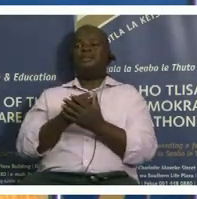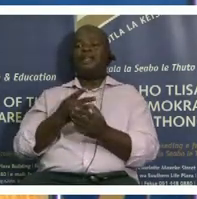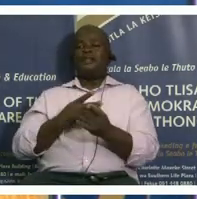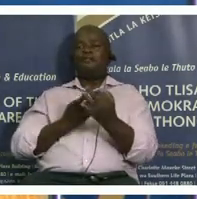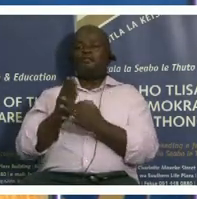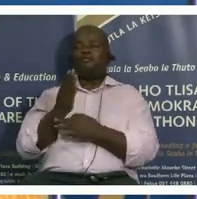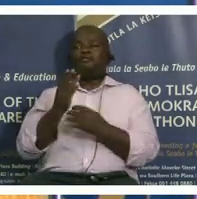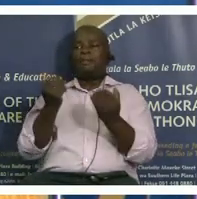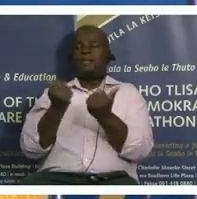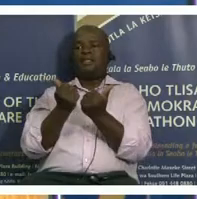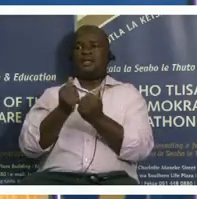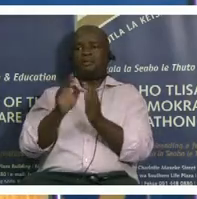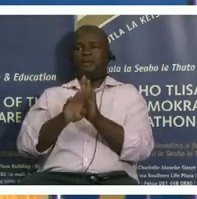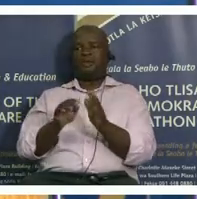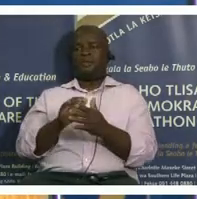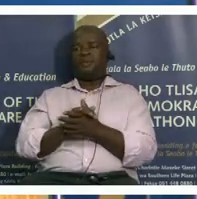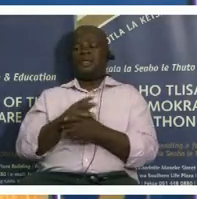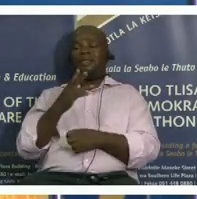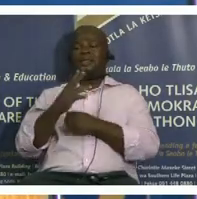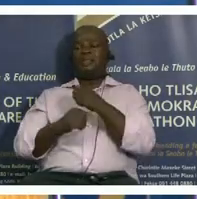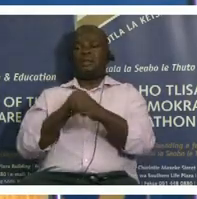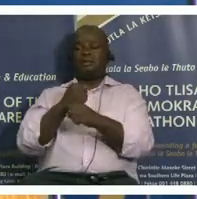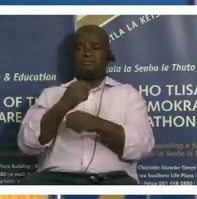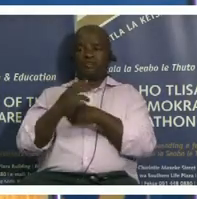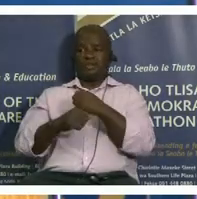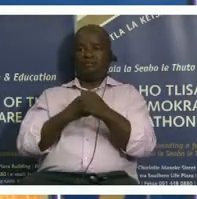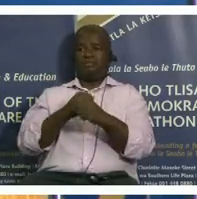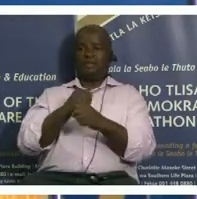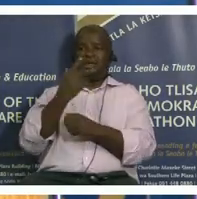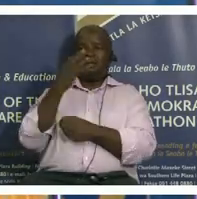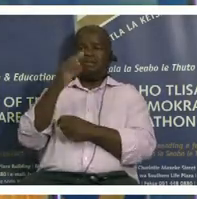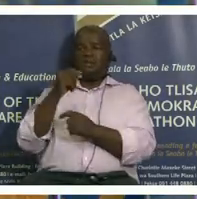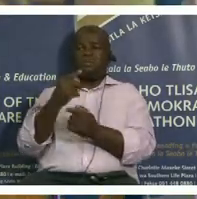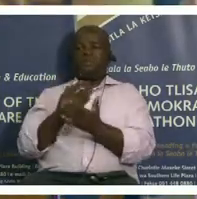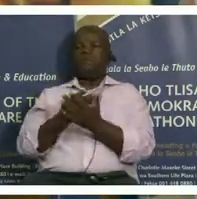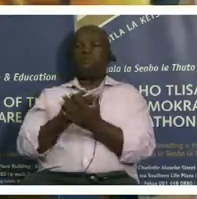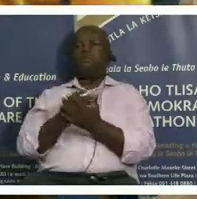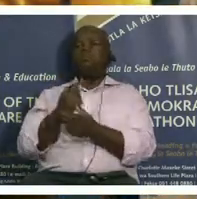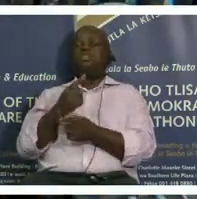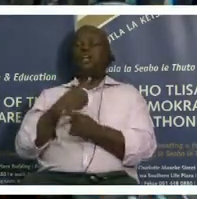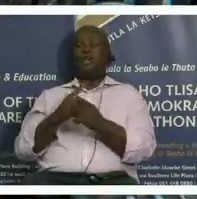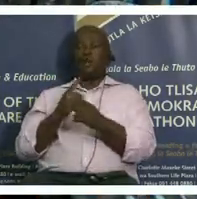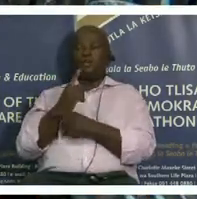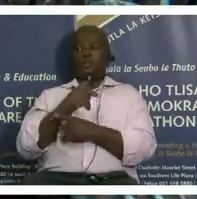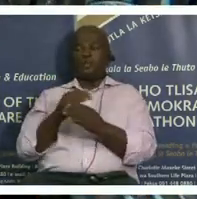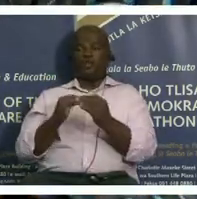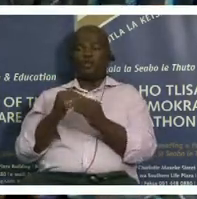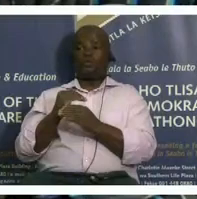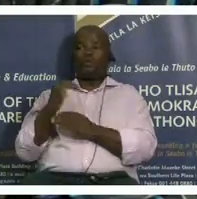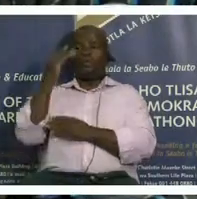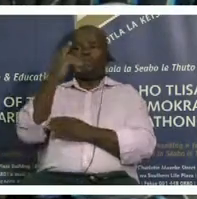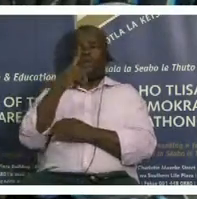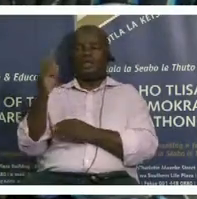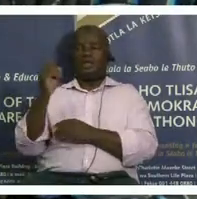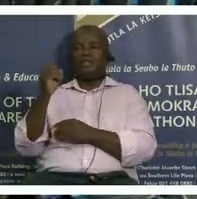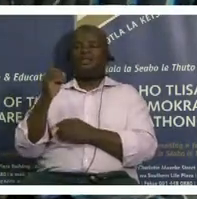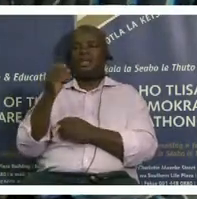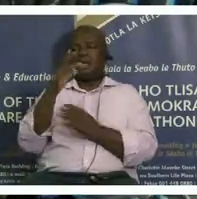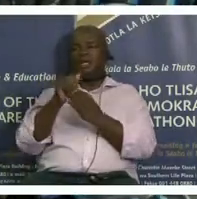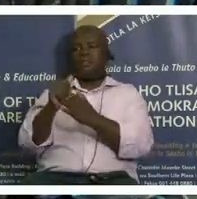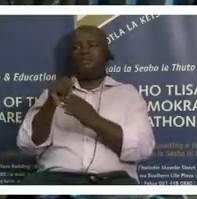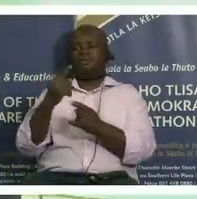program. Every year, we award bursaries to the top 100 grade 12 learners in the province to start at